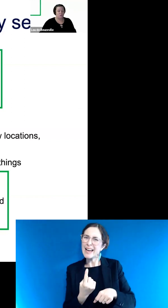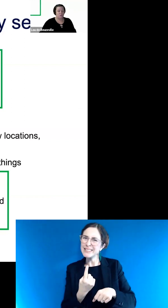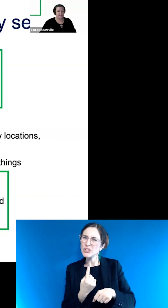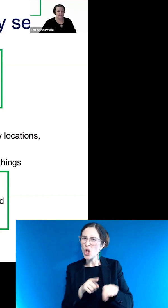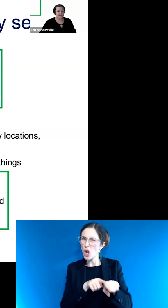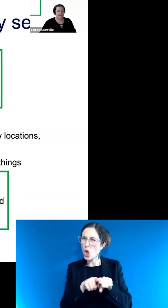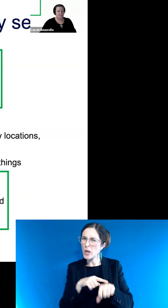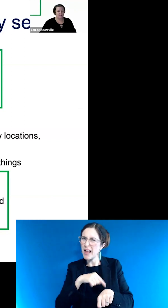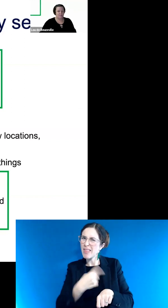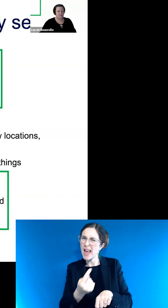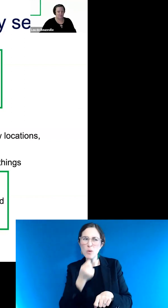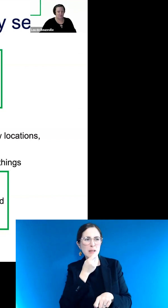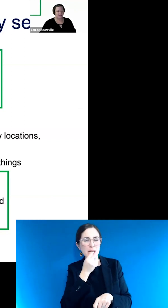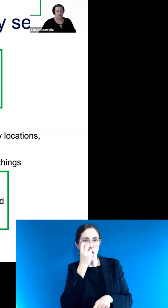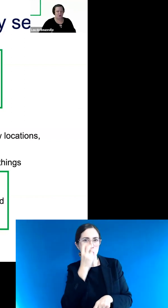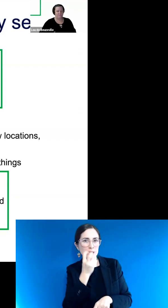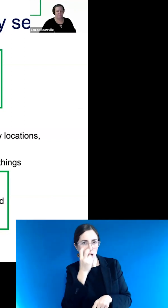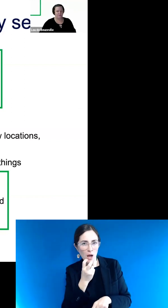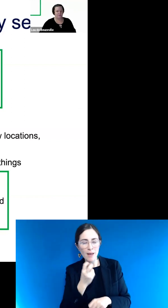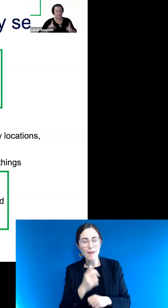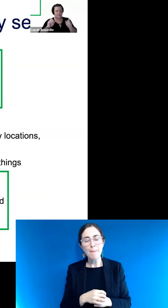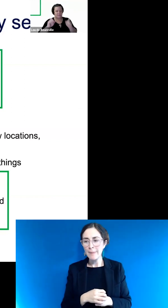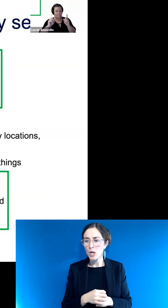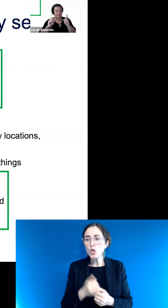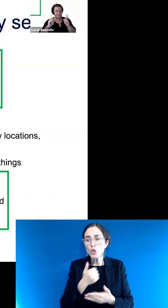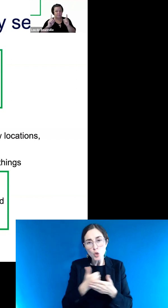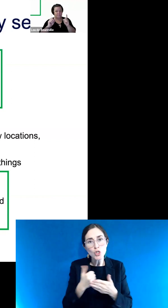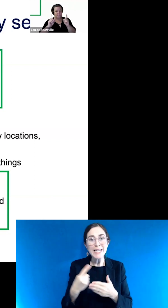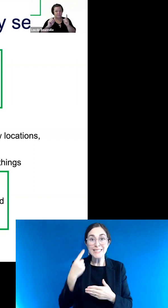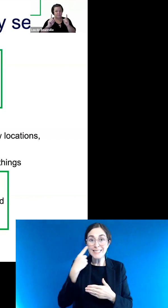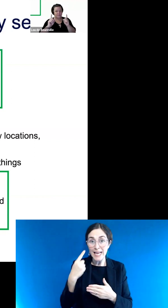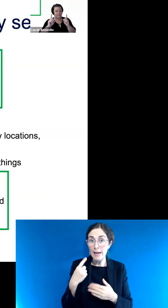you usually see lots and lots and lots of what is at the top,